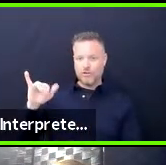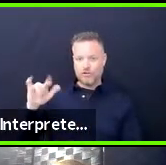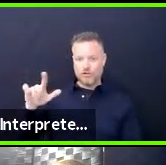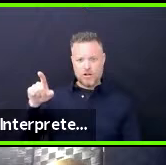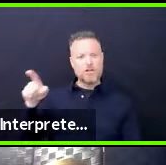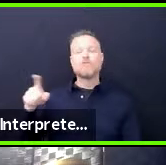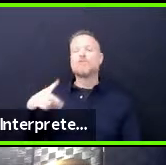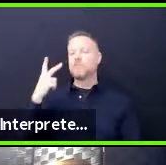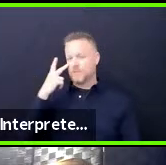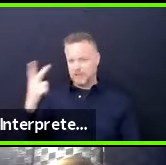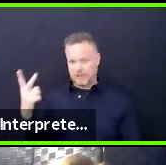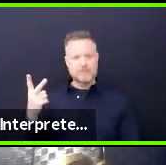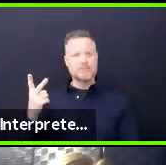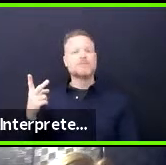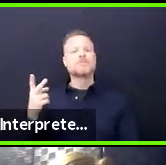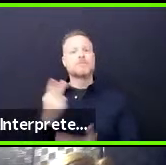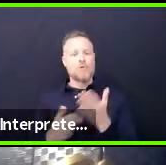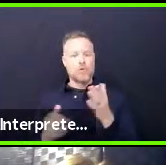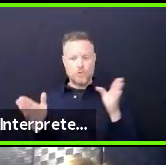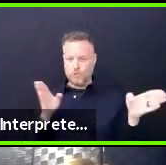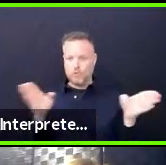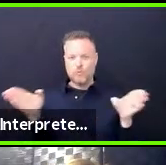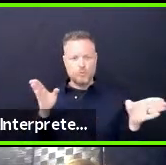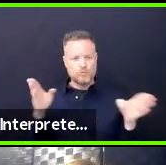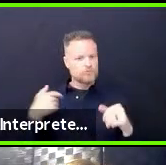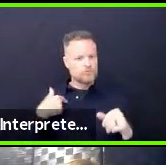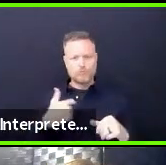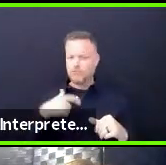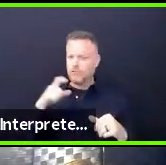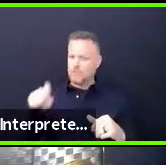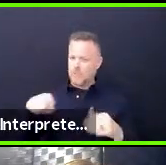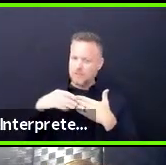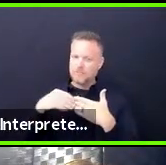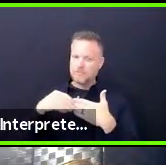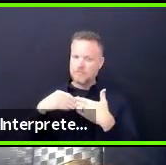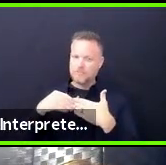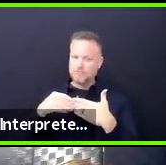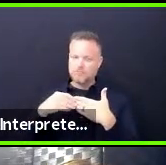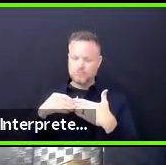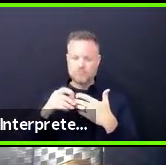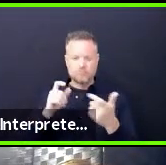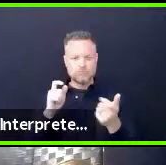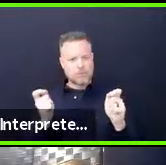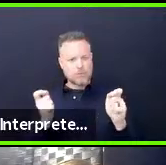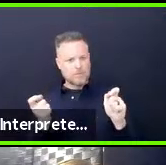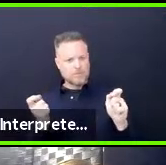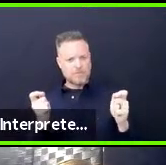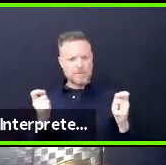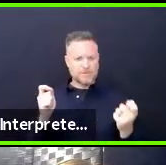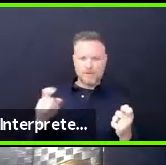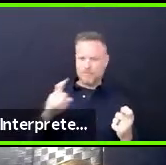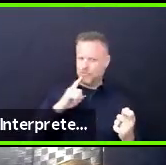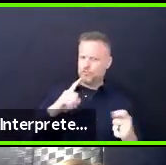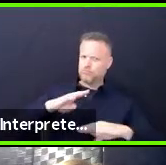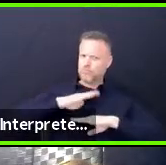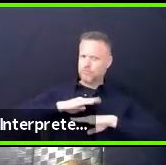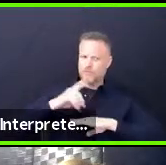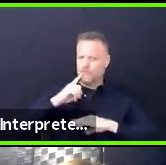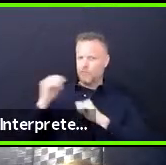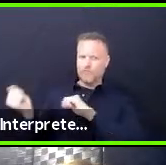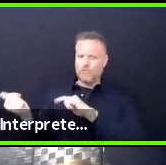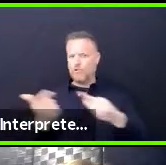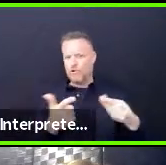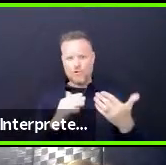both ways. And so we have to be flexible and willing to adjust to make sure everything works. Thank